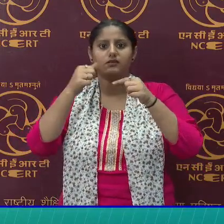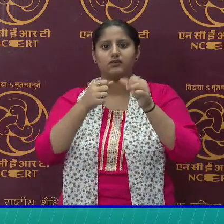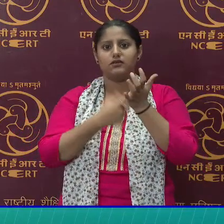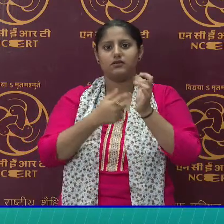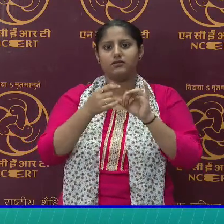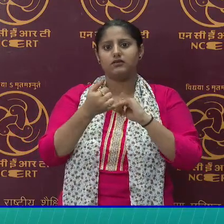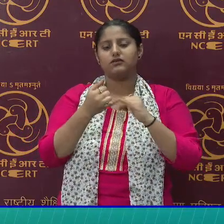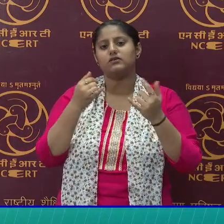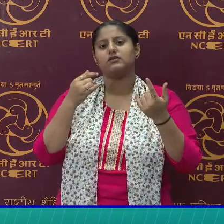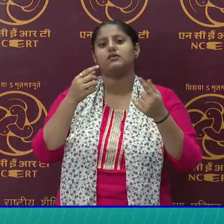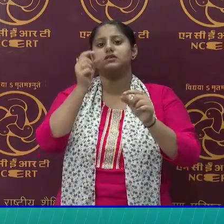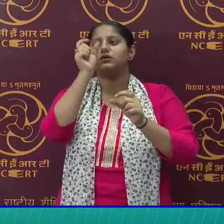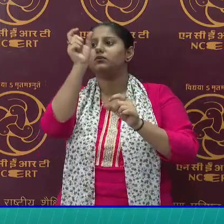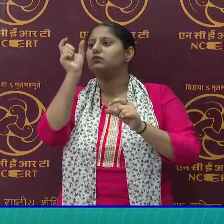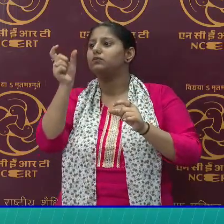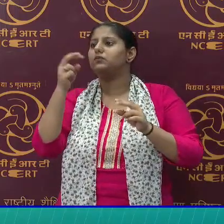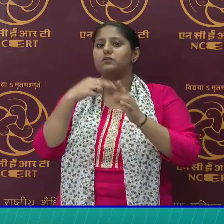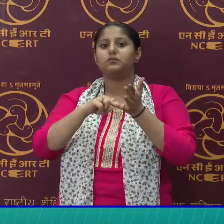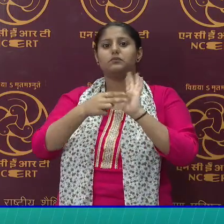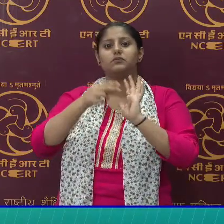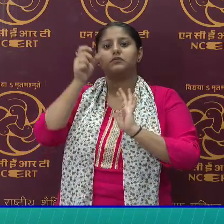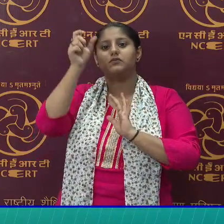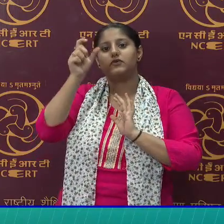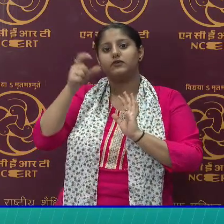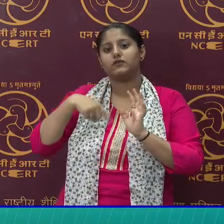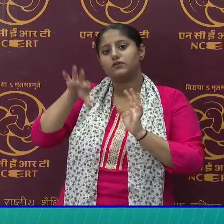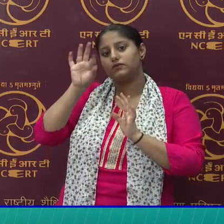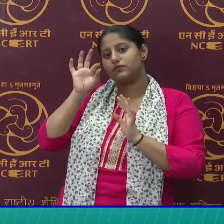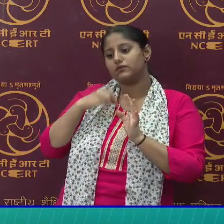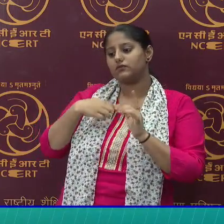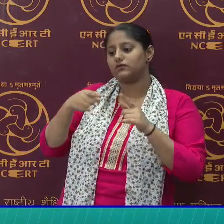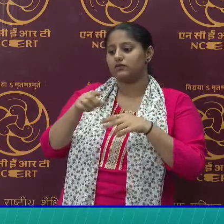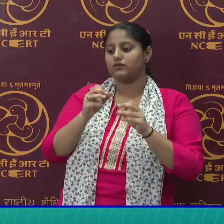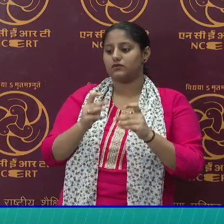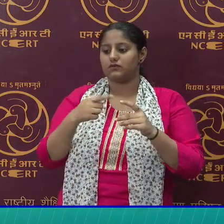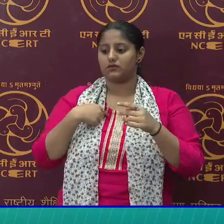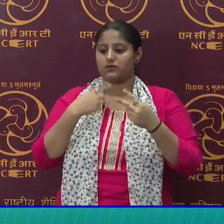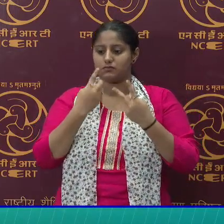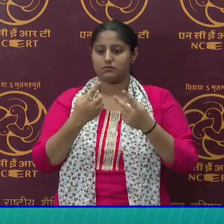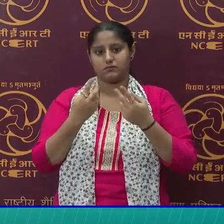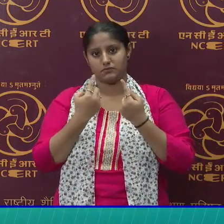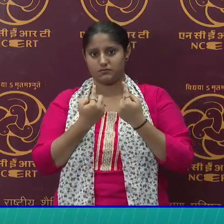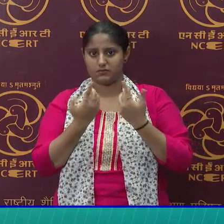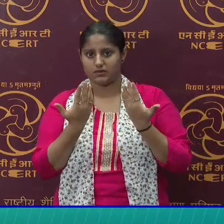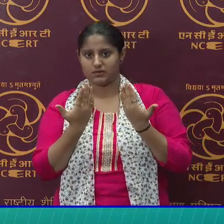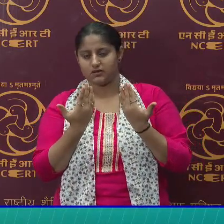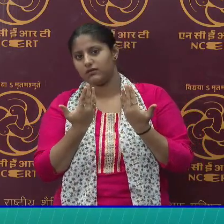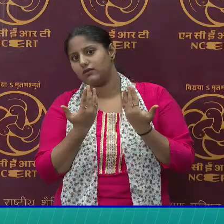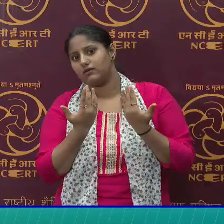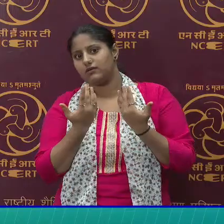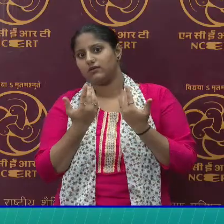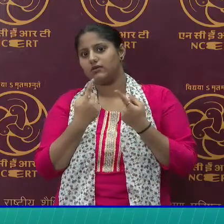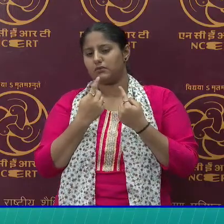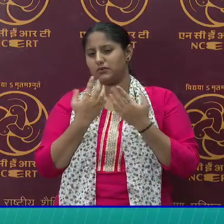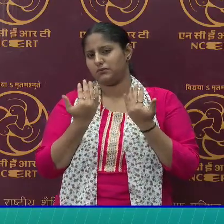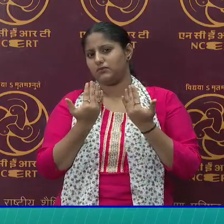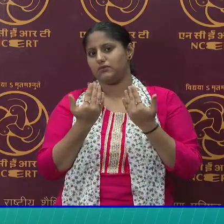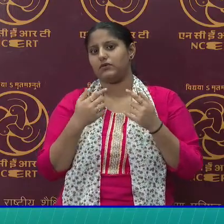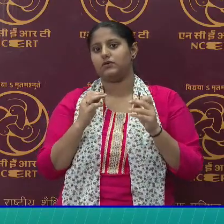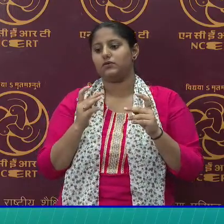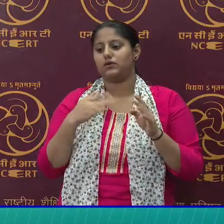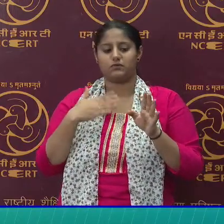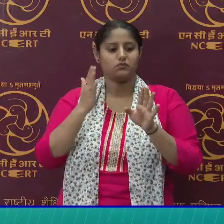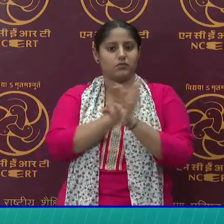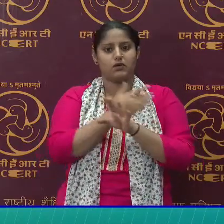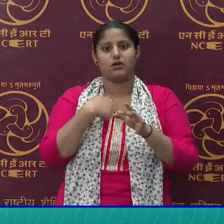words. That's right. Yeah. So, ma'am, can we talk a little about exercises also, in general? Before that, can I